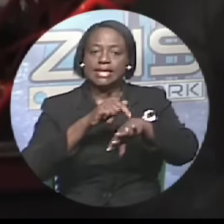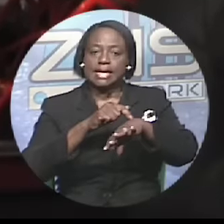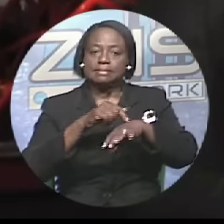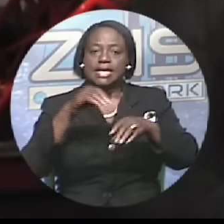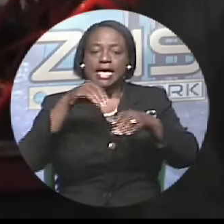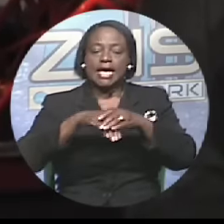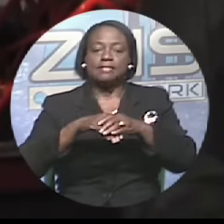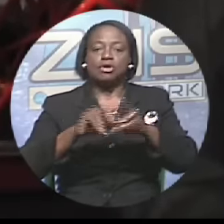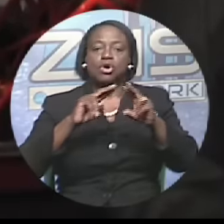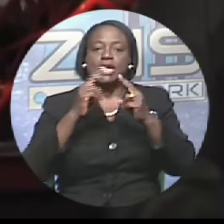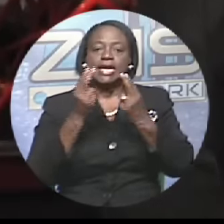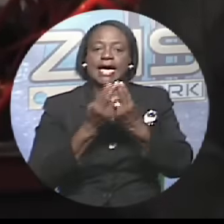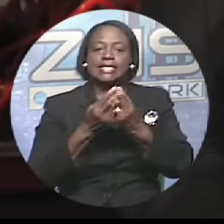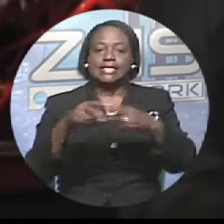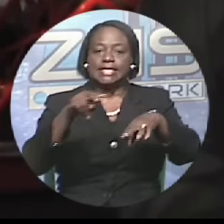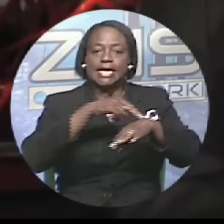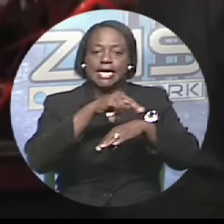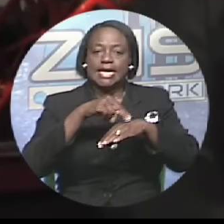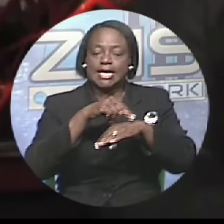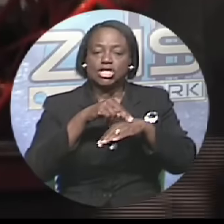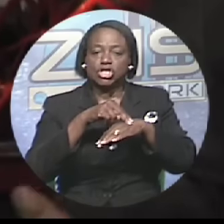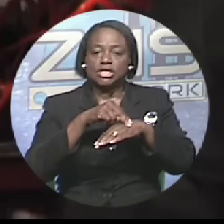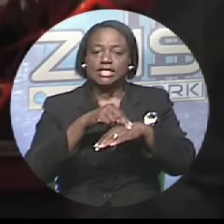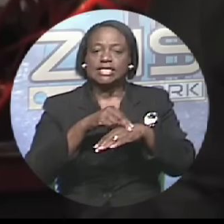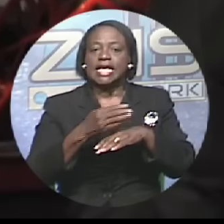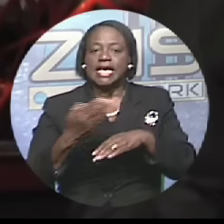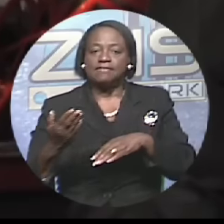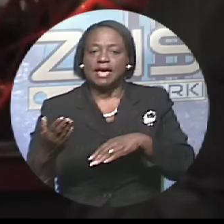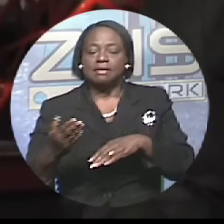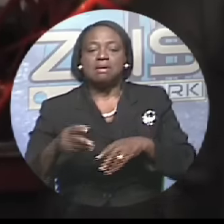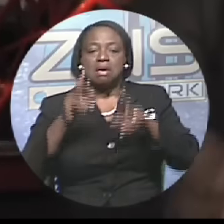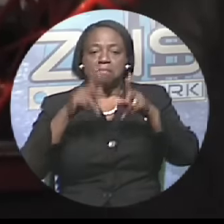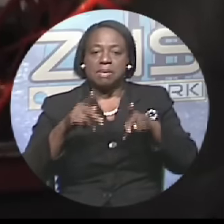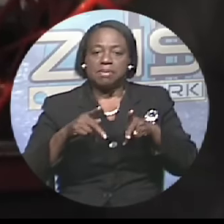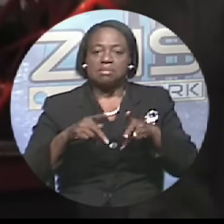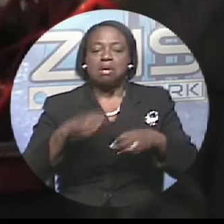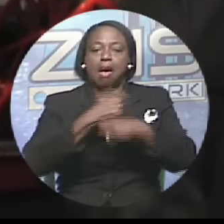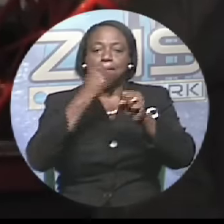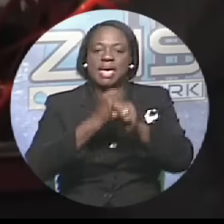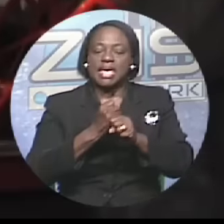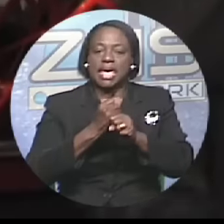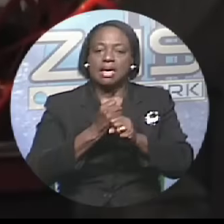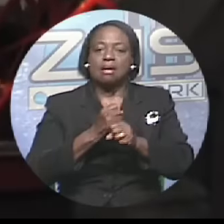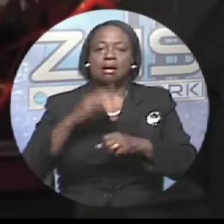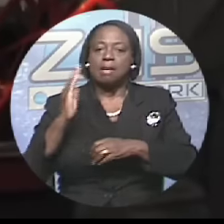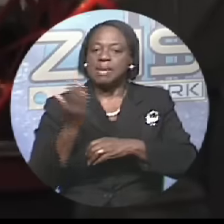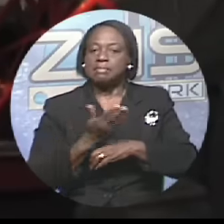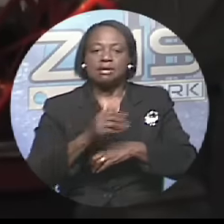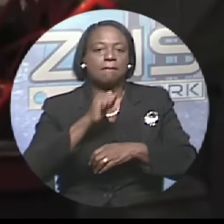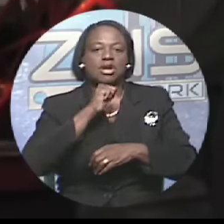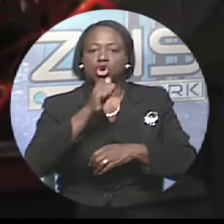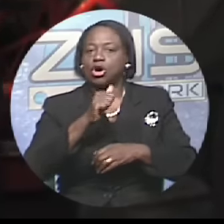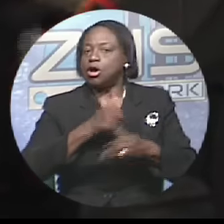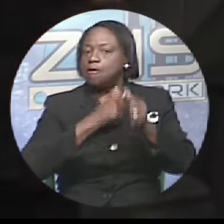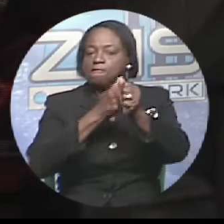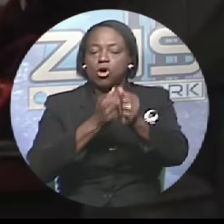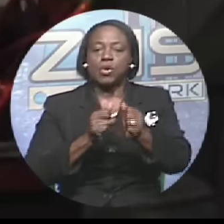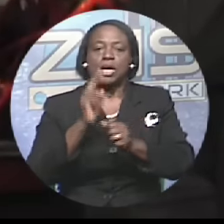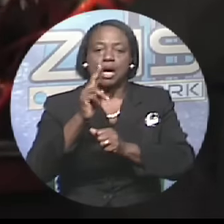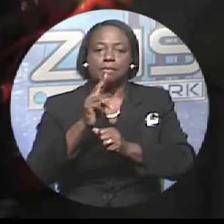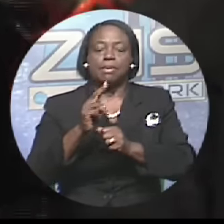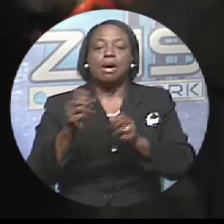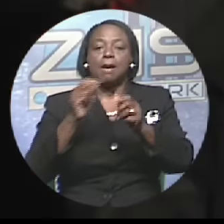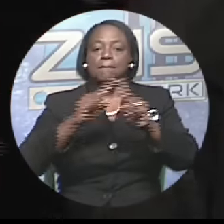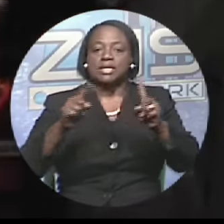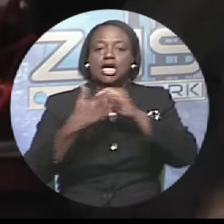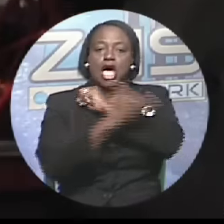events, countries sign agreements and make commitments without ever following up and actually implementing an action plan. While countries like the Bahamas hope